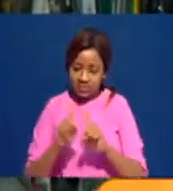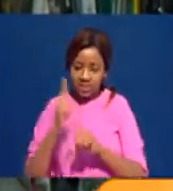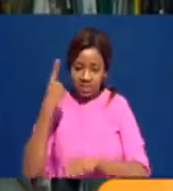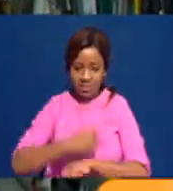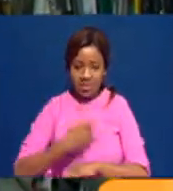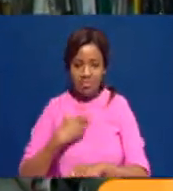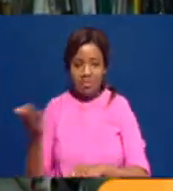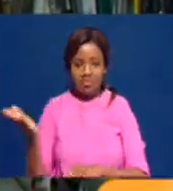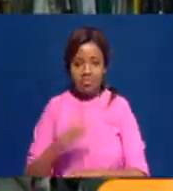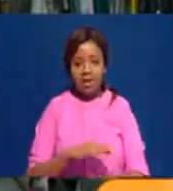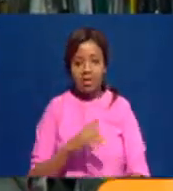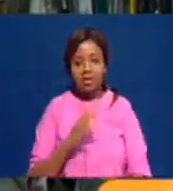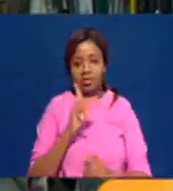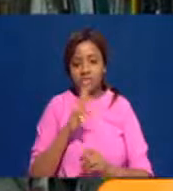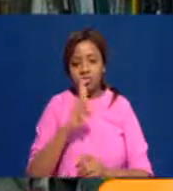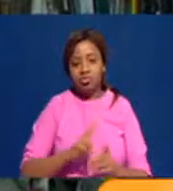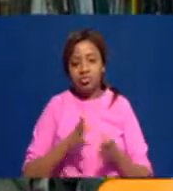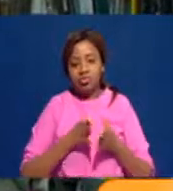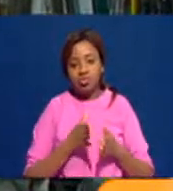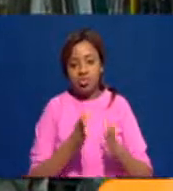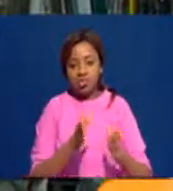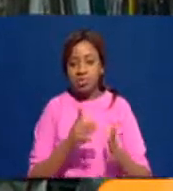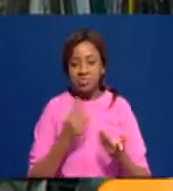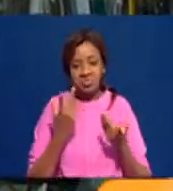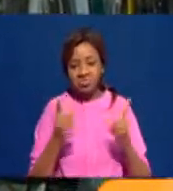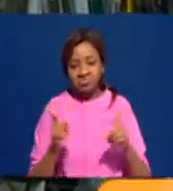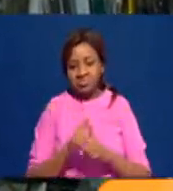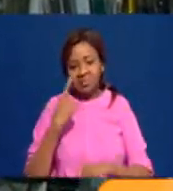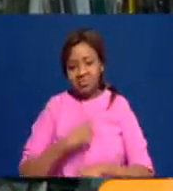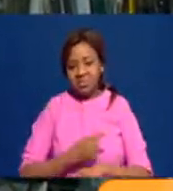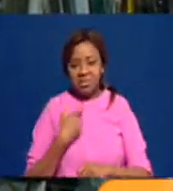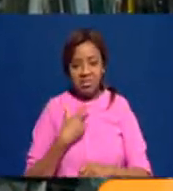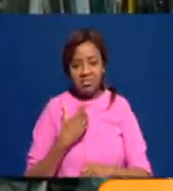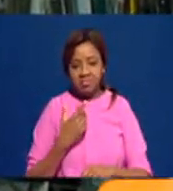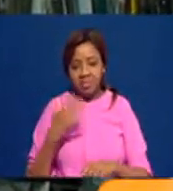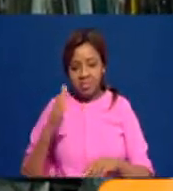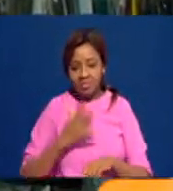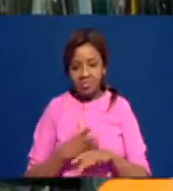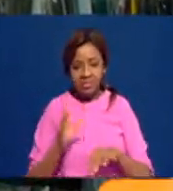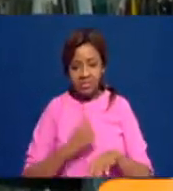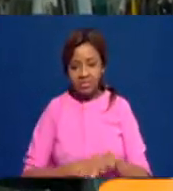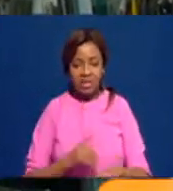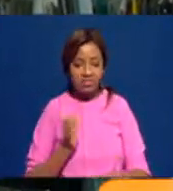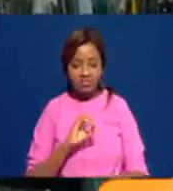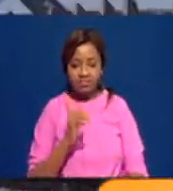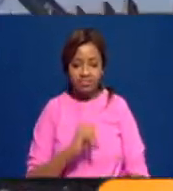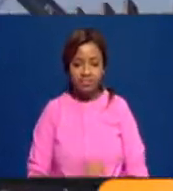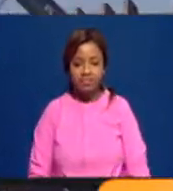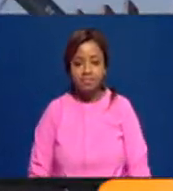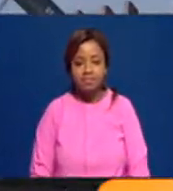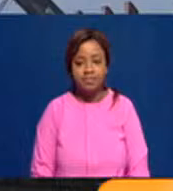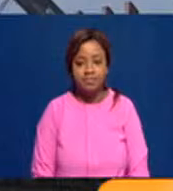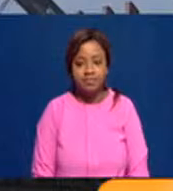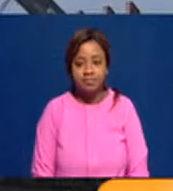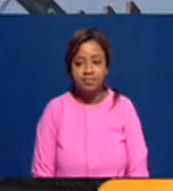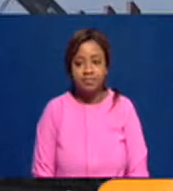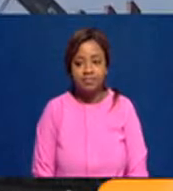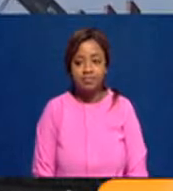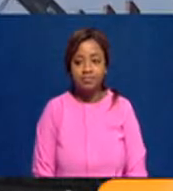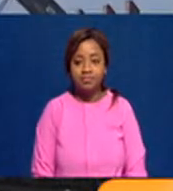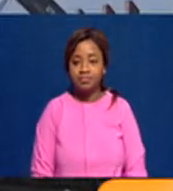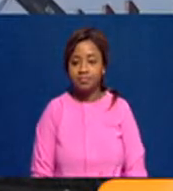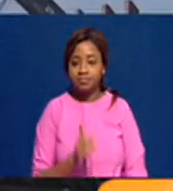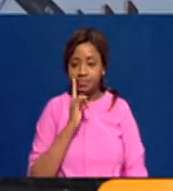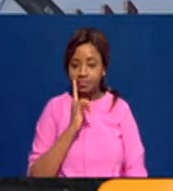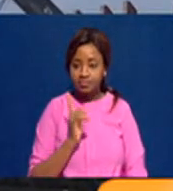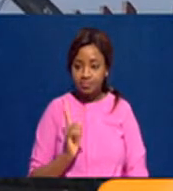day na barabara. So, imenraisisha kazi kundana, kurudi, yani star waste time. This is where the journey of the